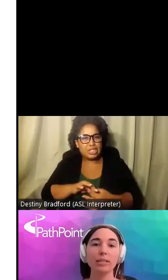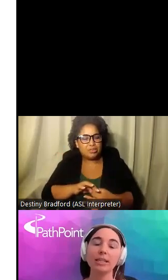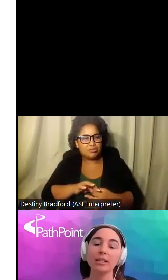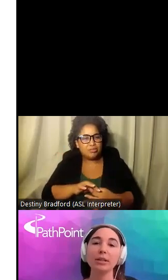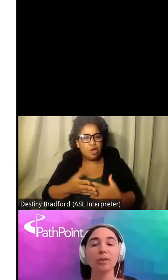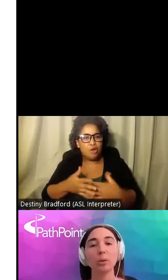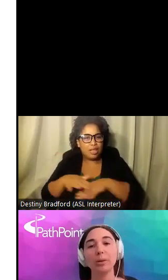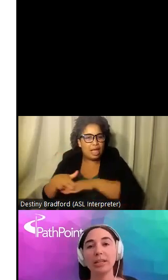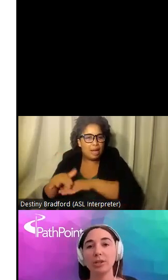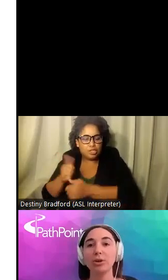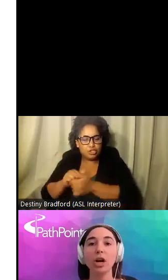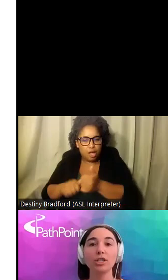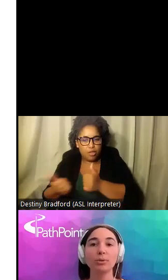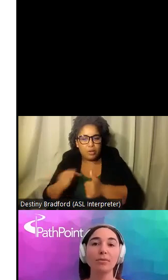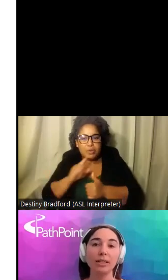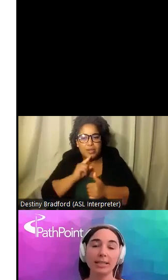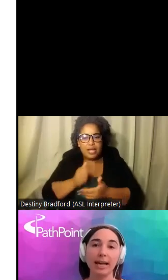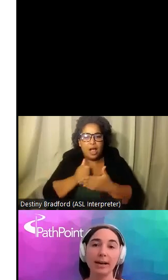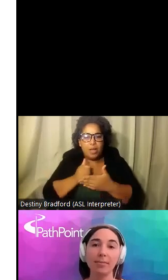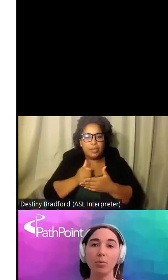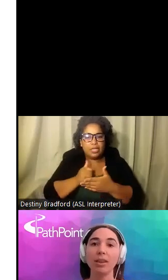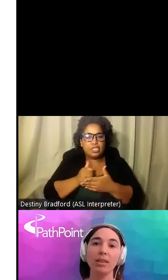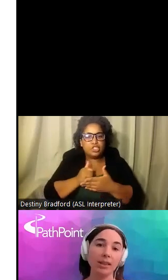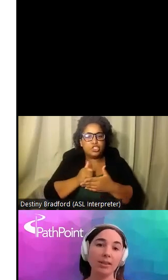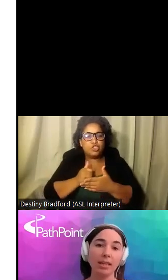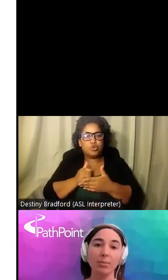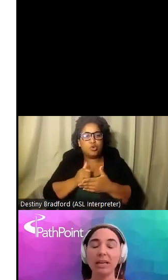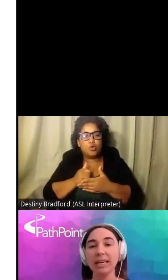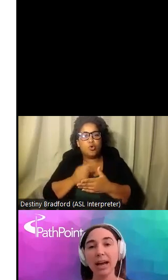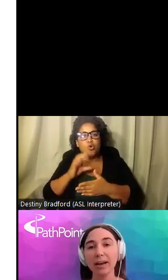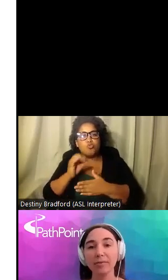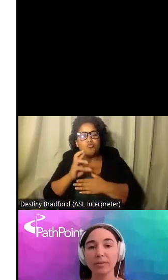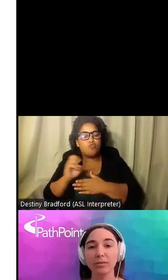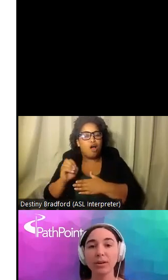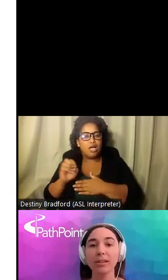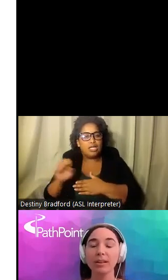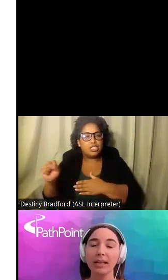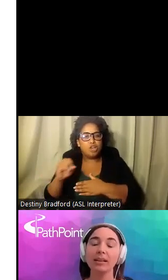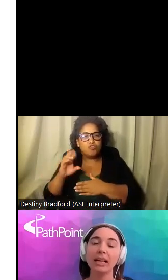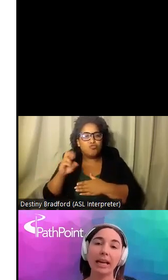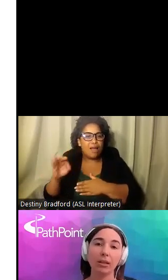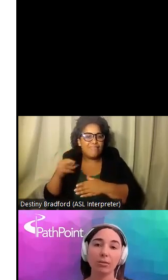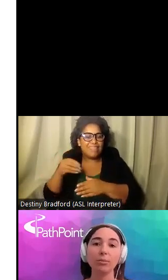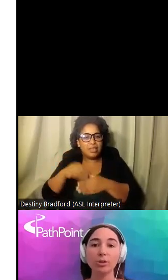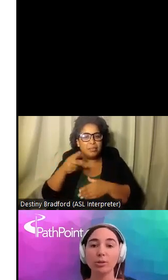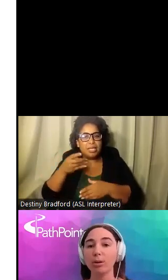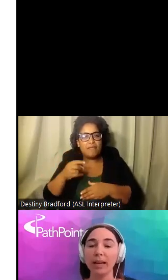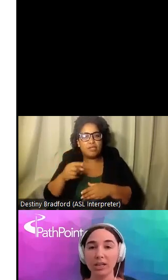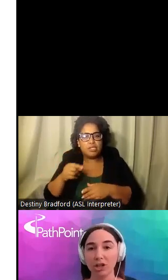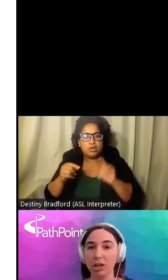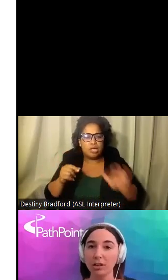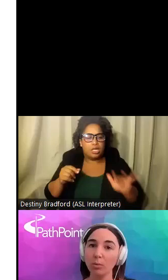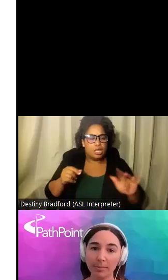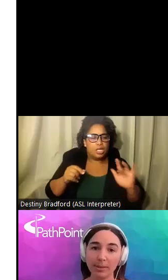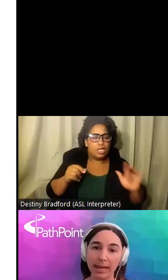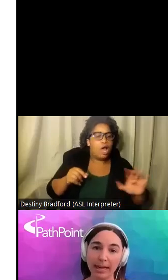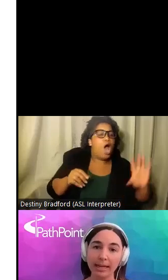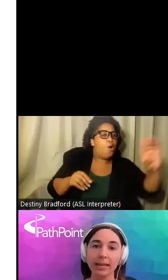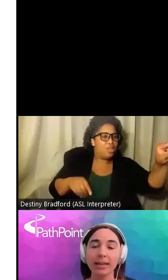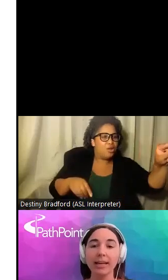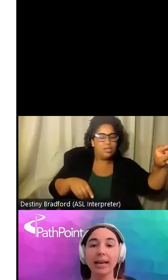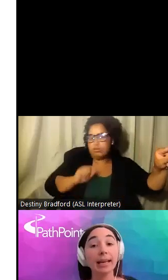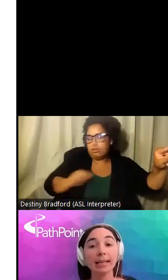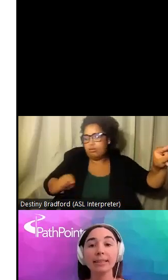and it was easier for me to cross-reference them within the PDF rather than clicking through multiple pages on the